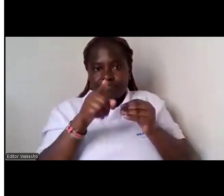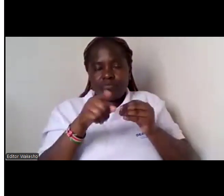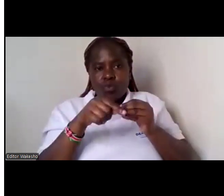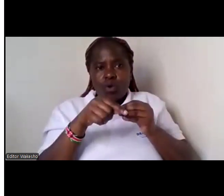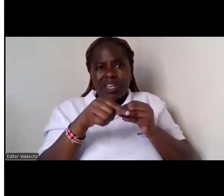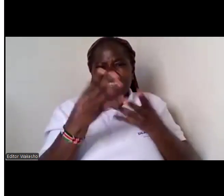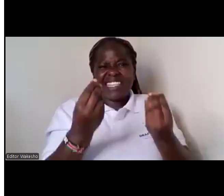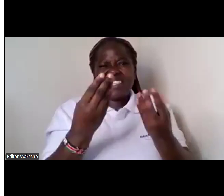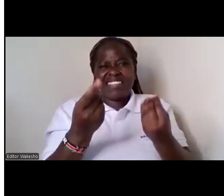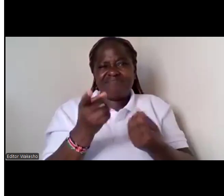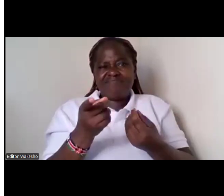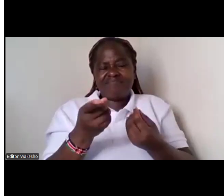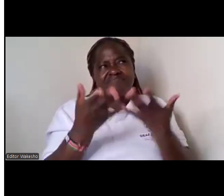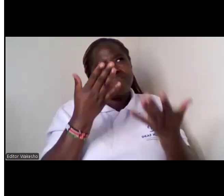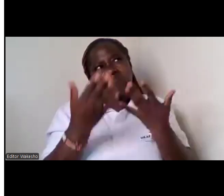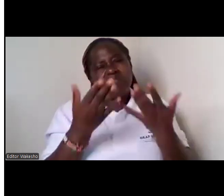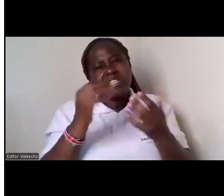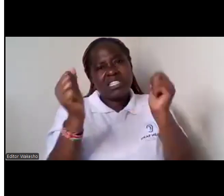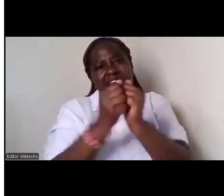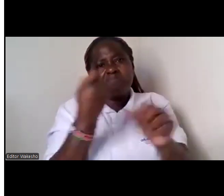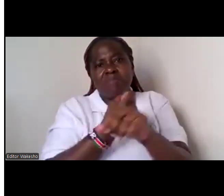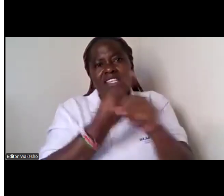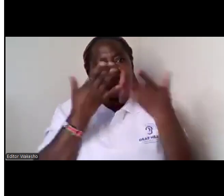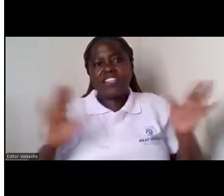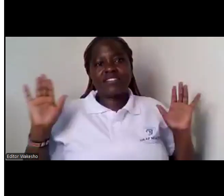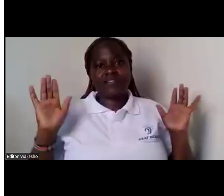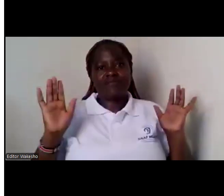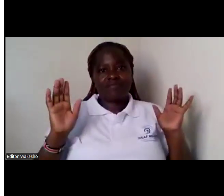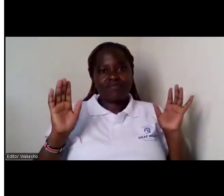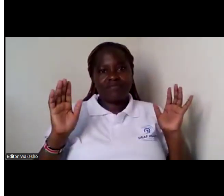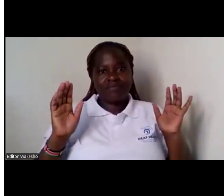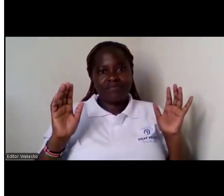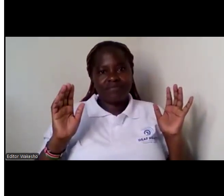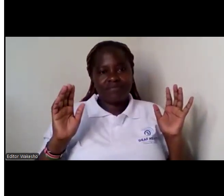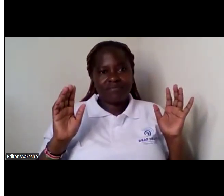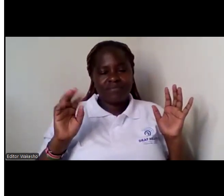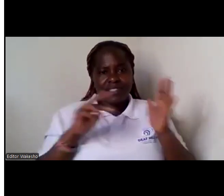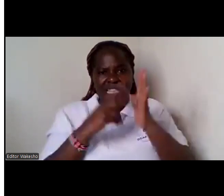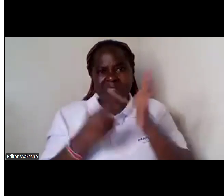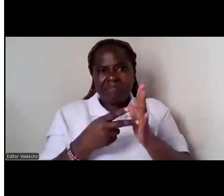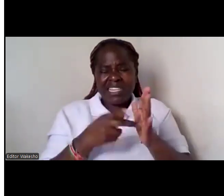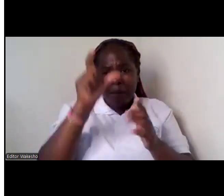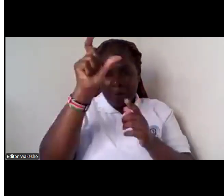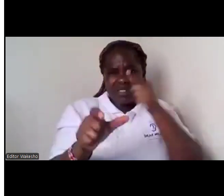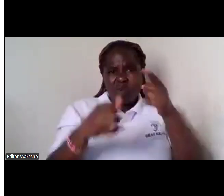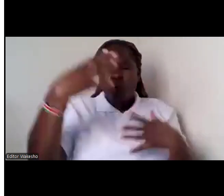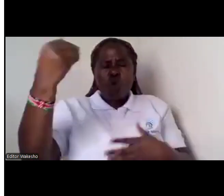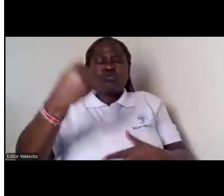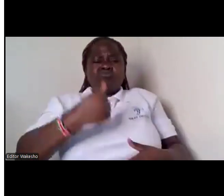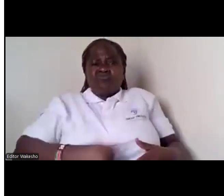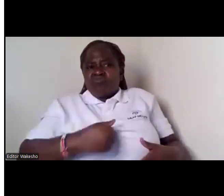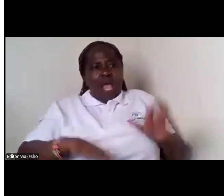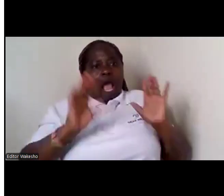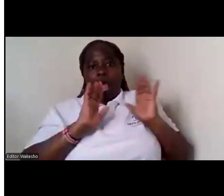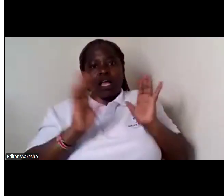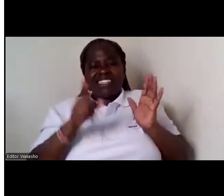easier. It takes actually only like 10 minutes, and the patient does not have to go to theater. So it's become quite